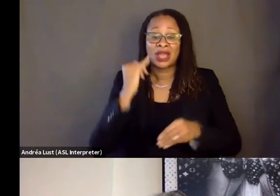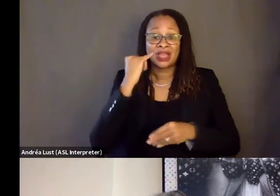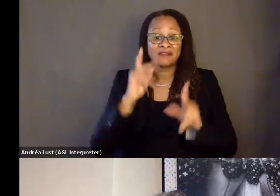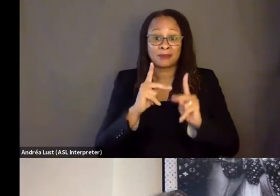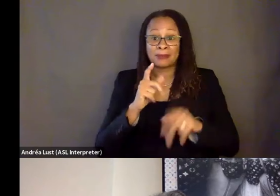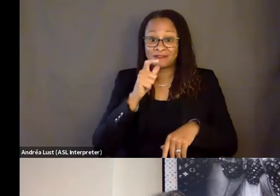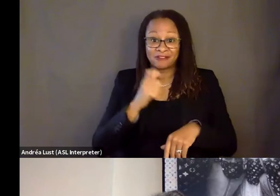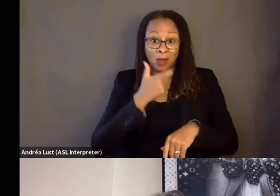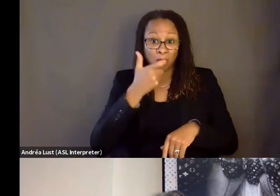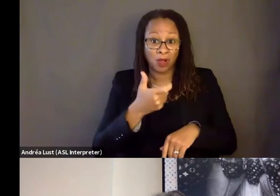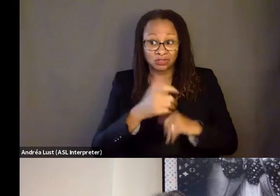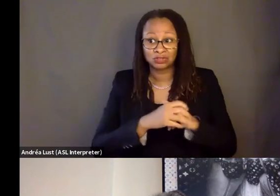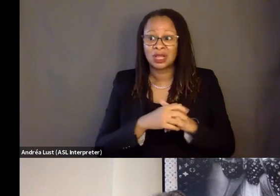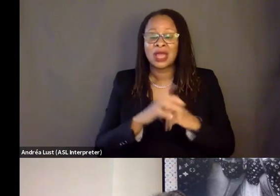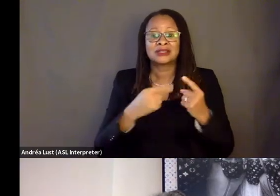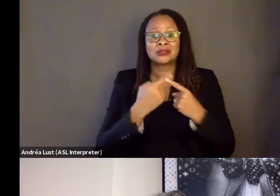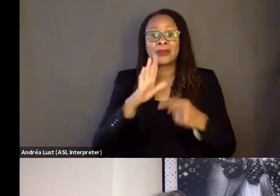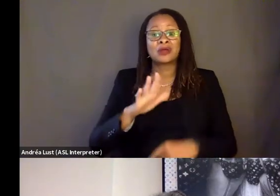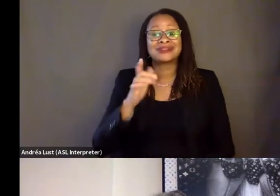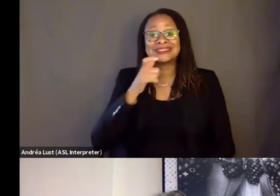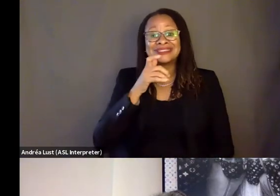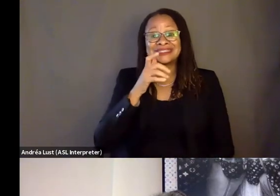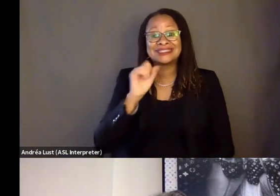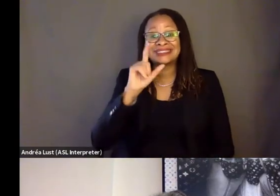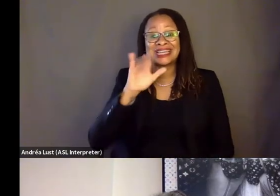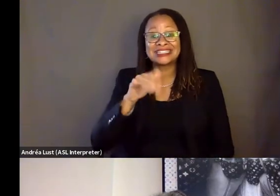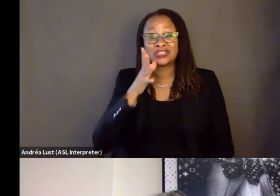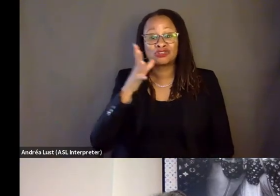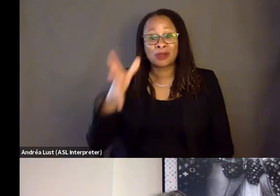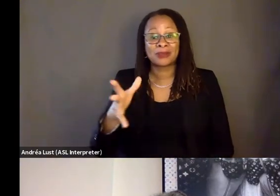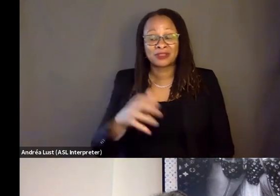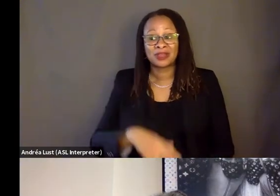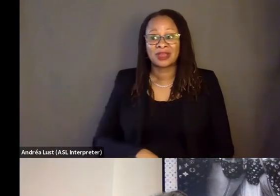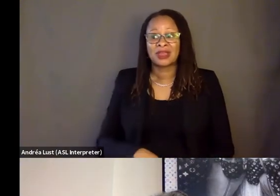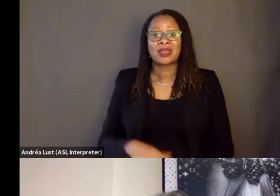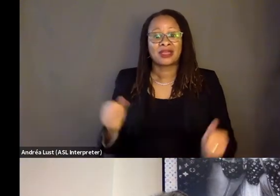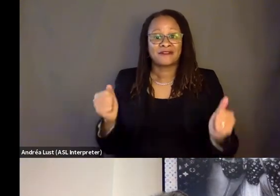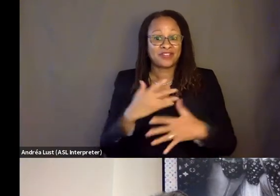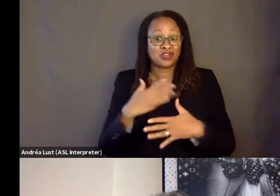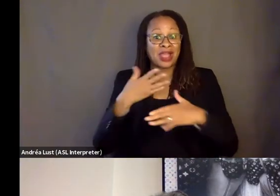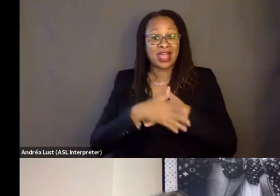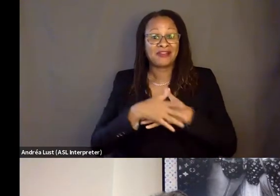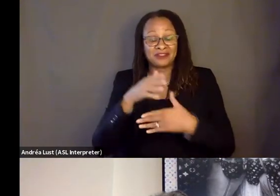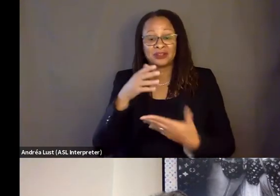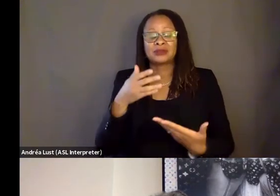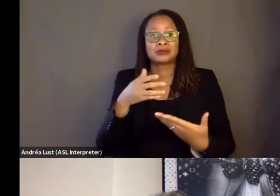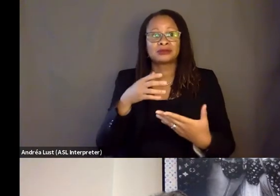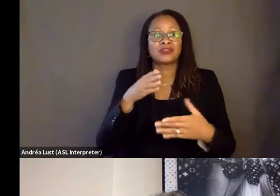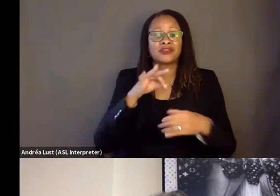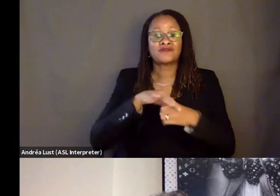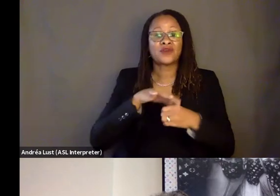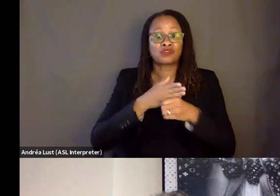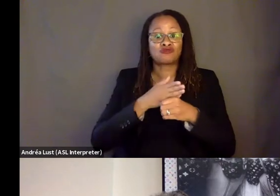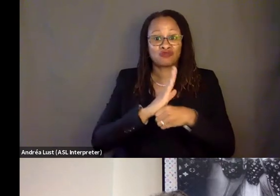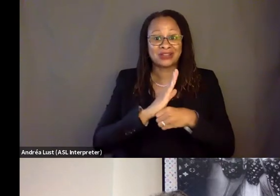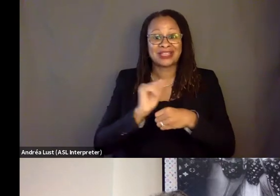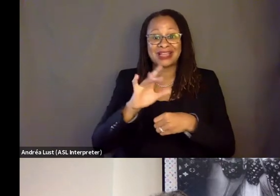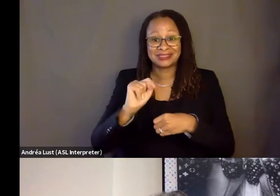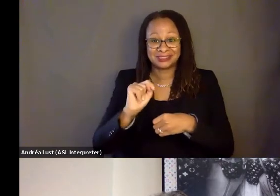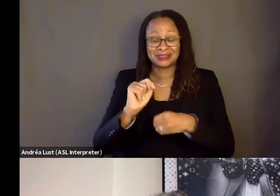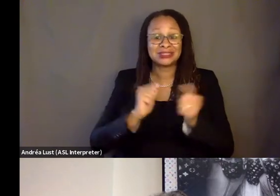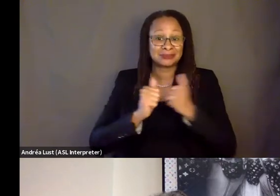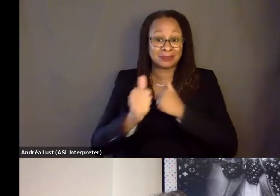actually watched, it's about Stacey's grandmother fear after the Voting Rights Act, sense of fear and also shame after the Voting Rights Act